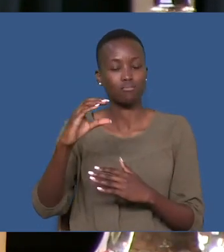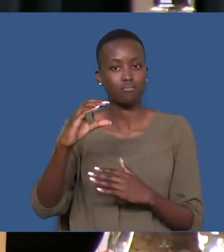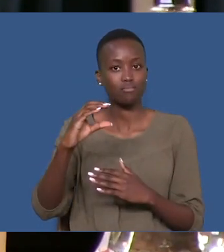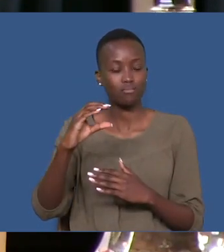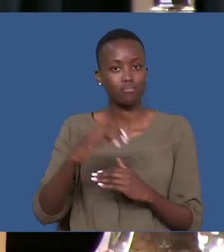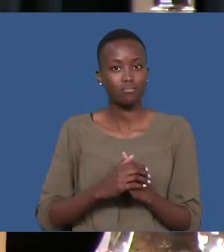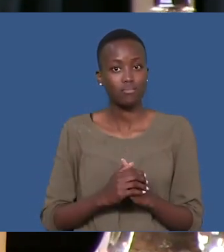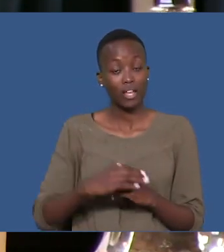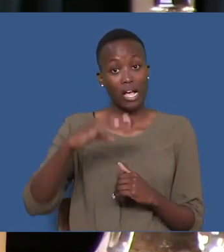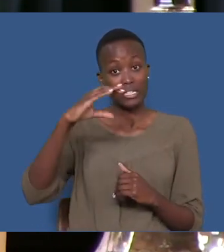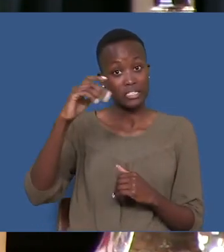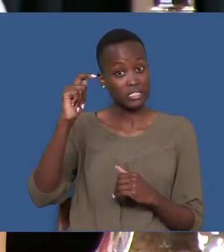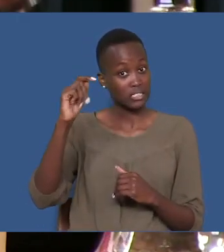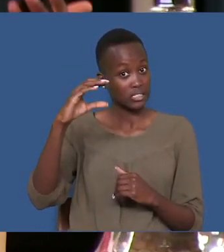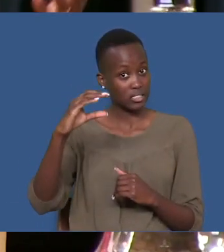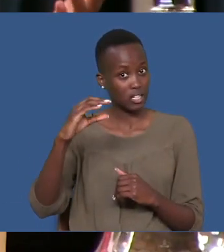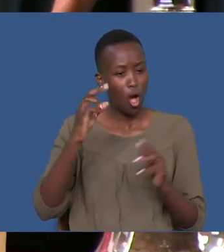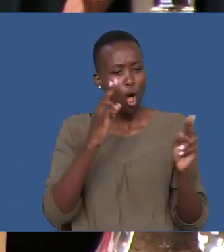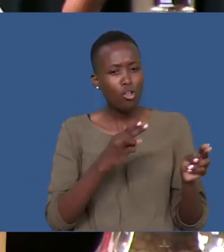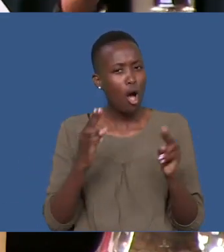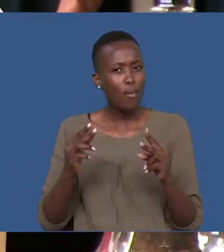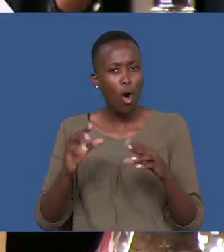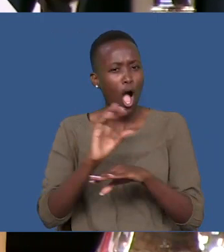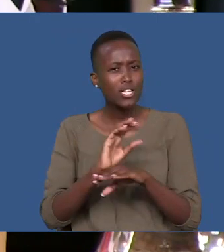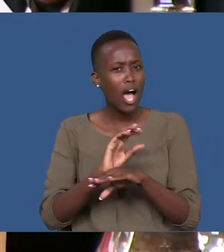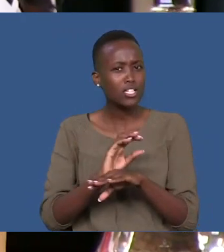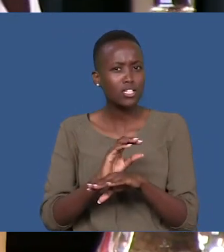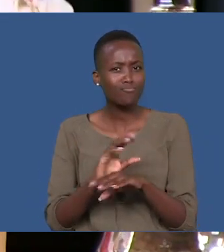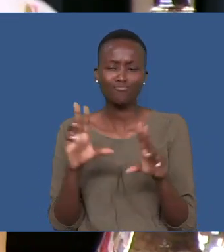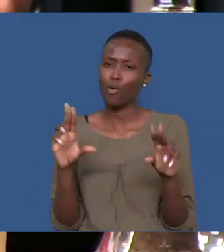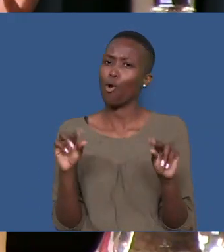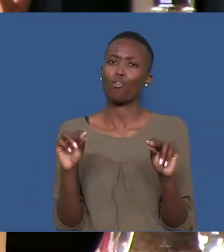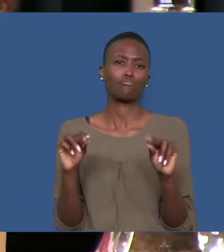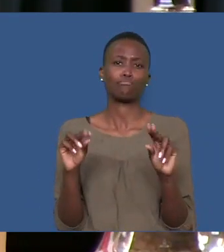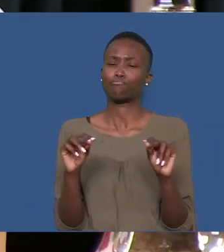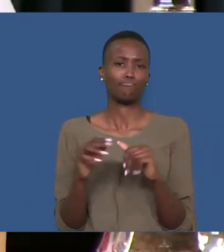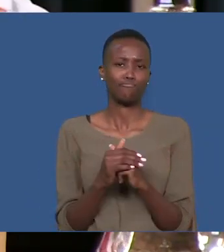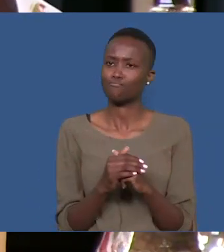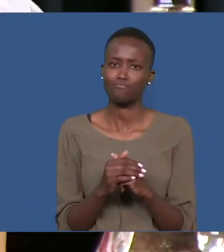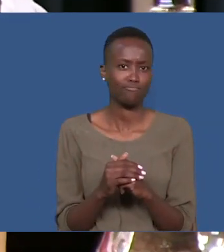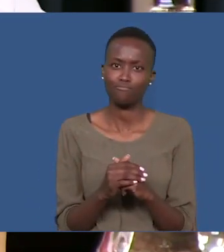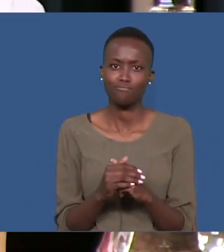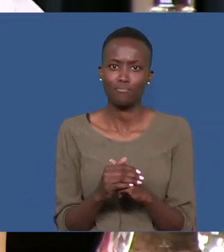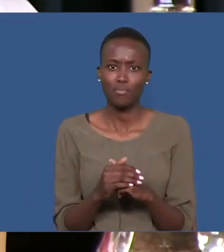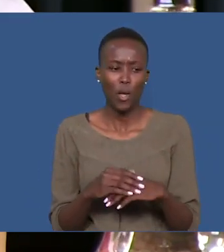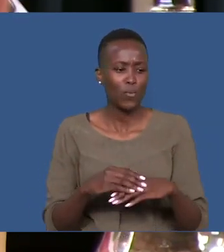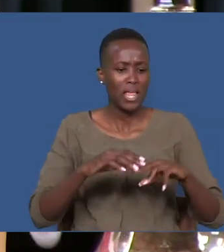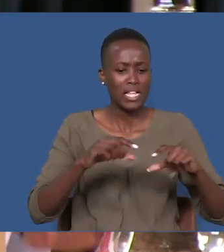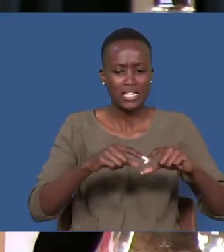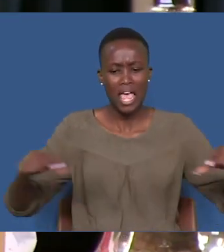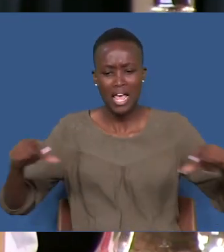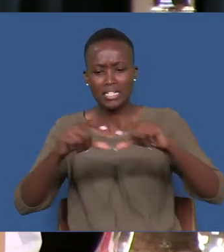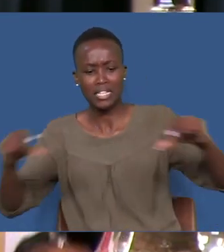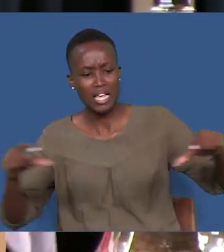The CTC is not going to be a normal sanctuary as we are used to, the conventional sanctuary with pews and the